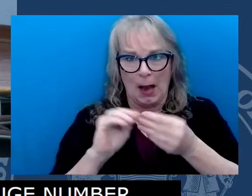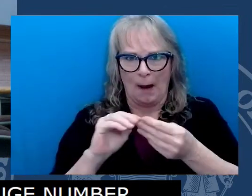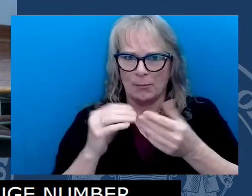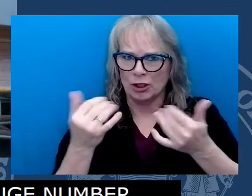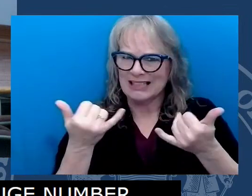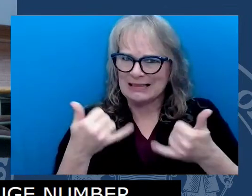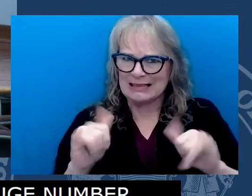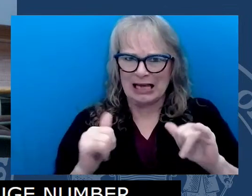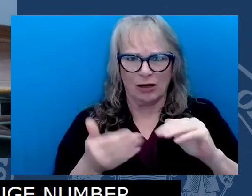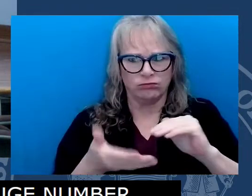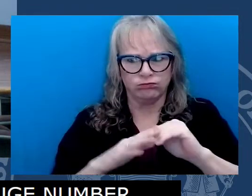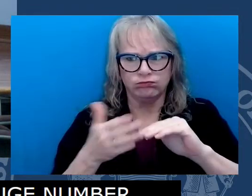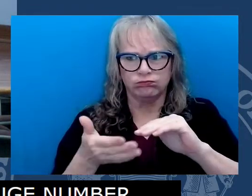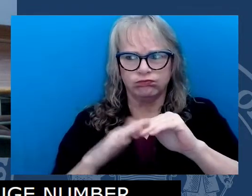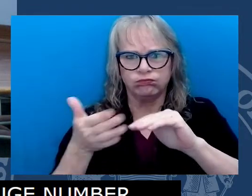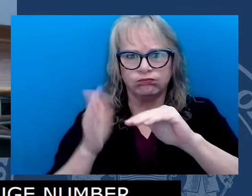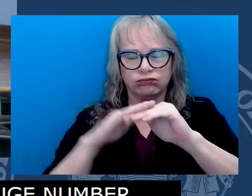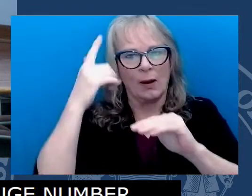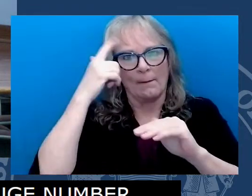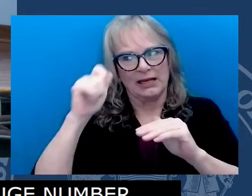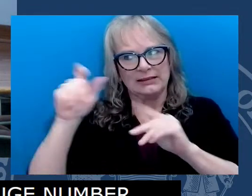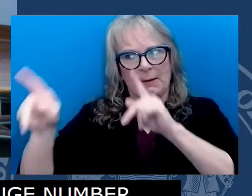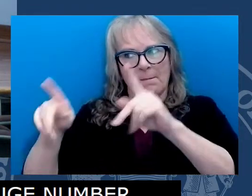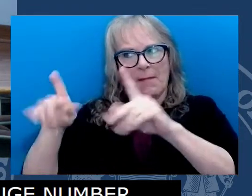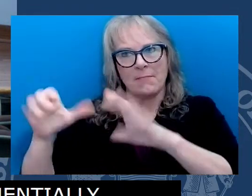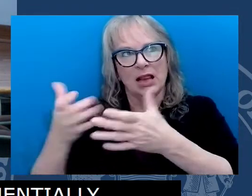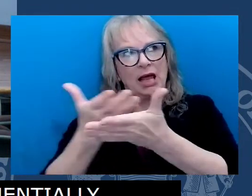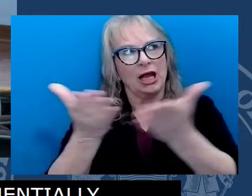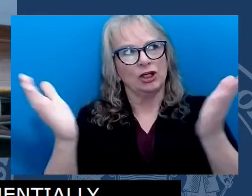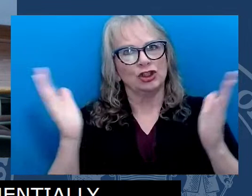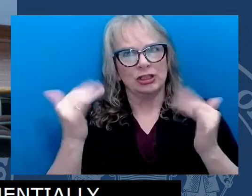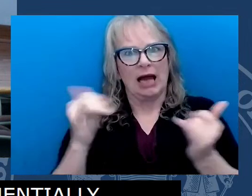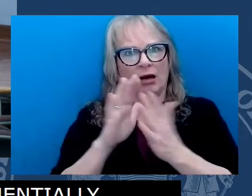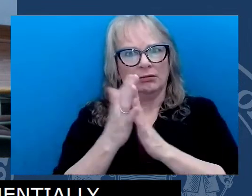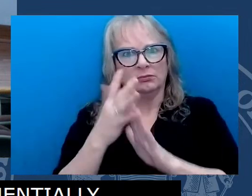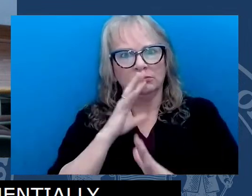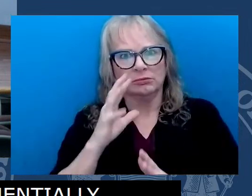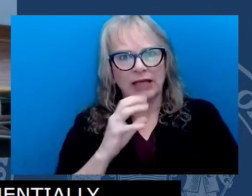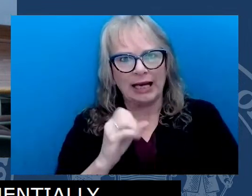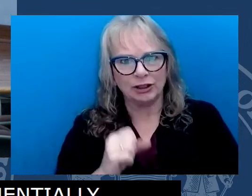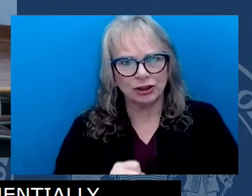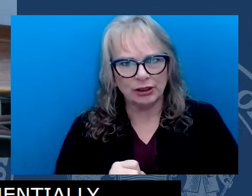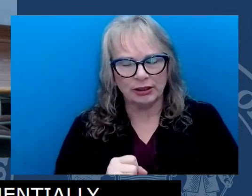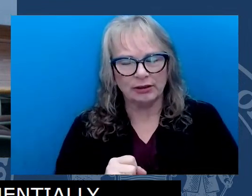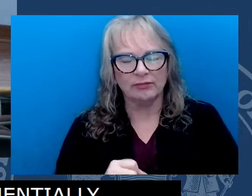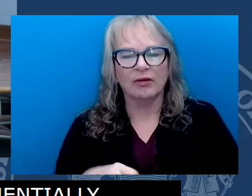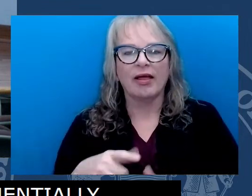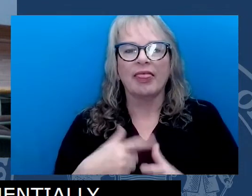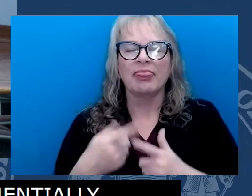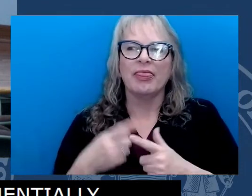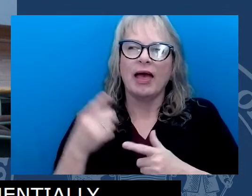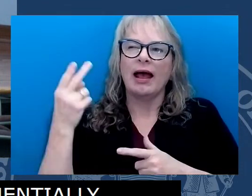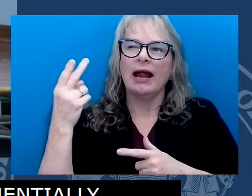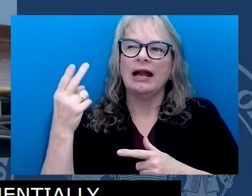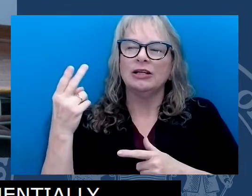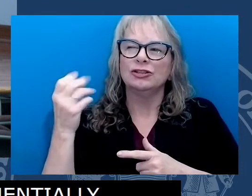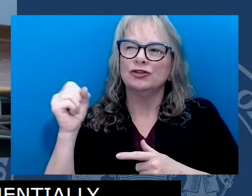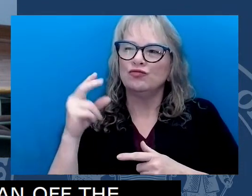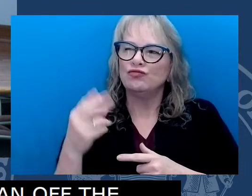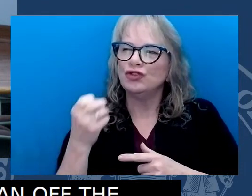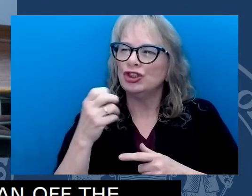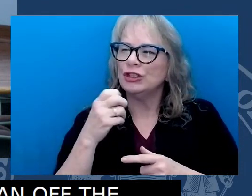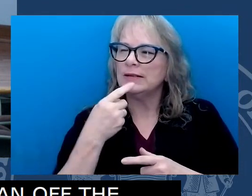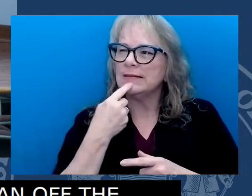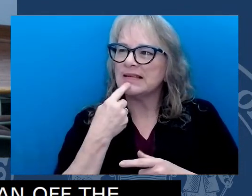exponentially because the population is aging. And he made an off-the-cuff comment at the end that struck me, which he said, at